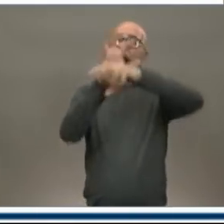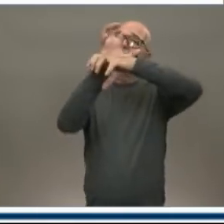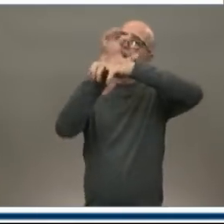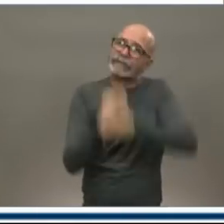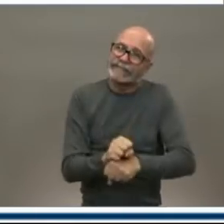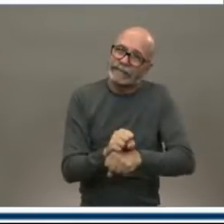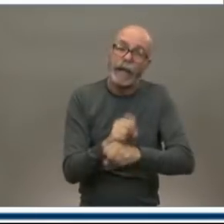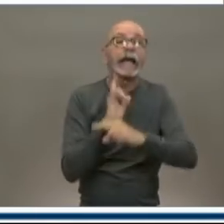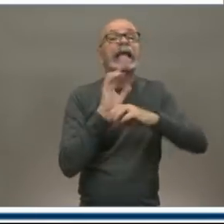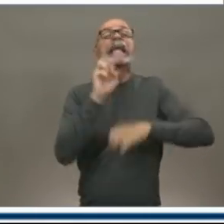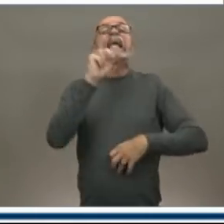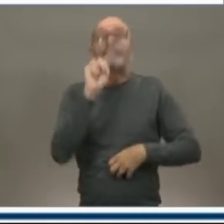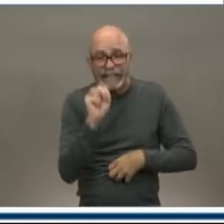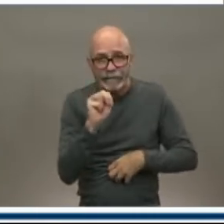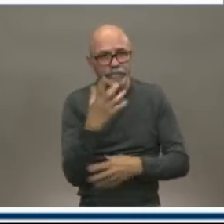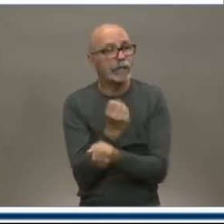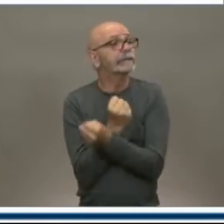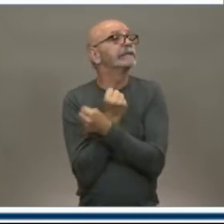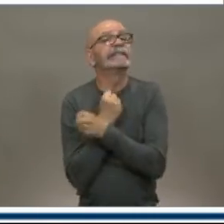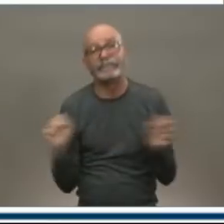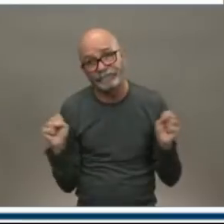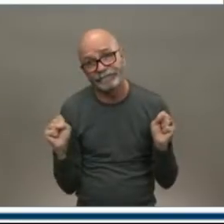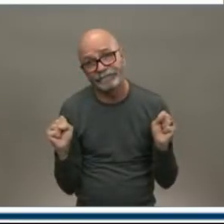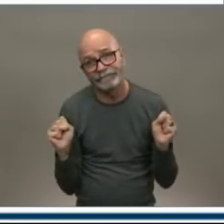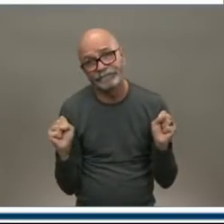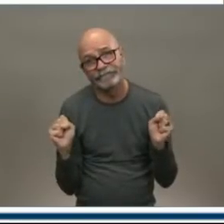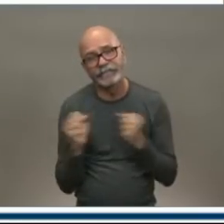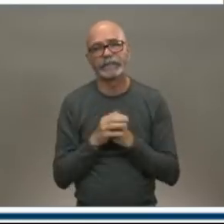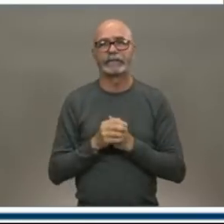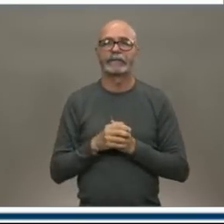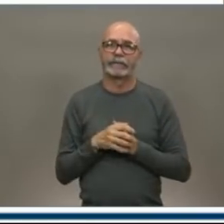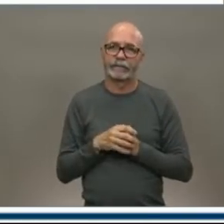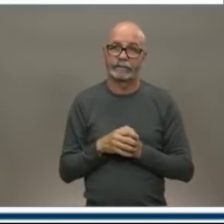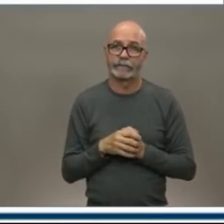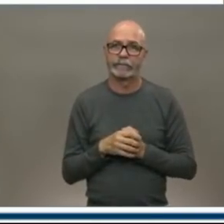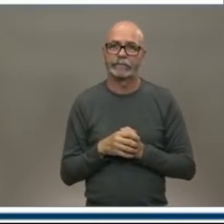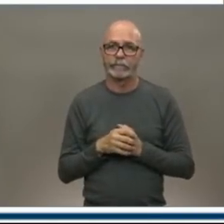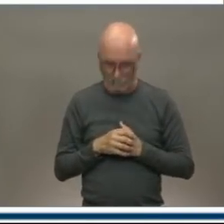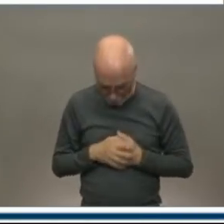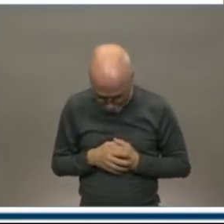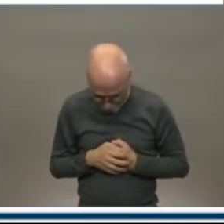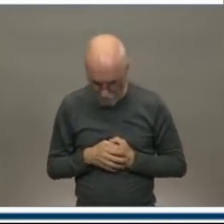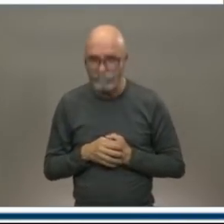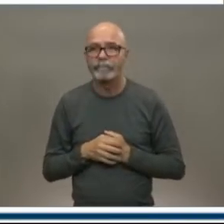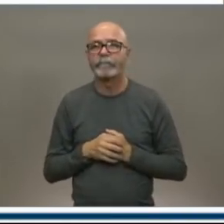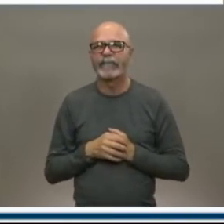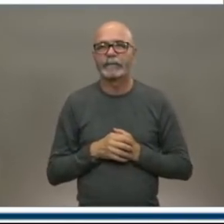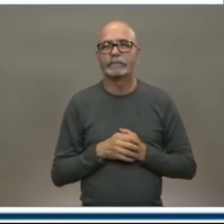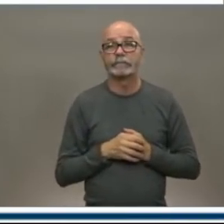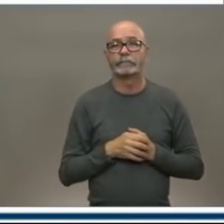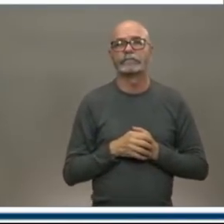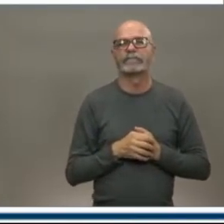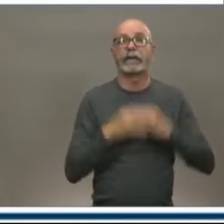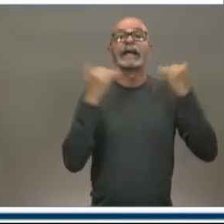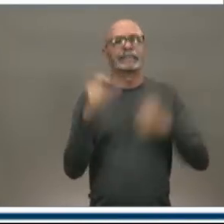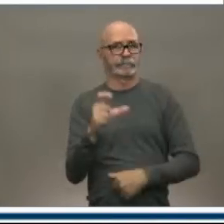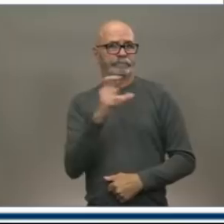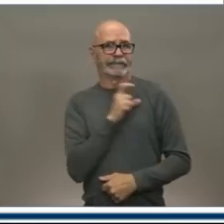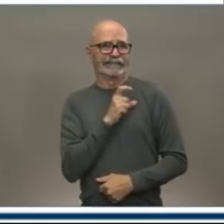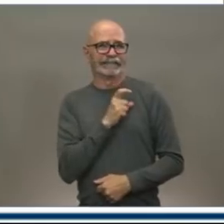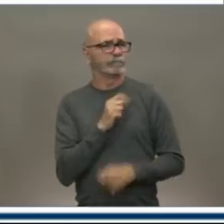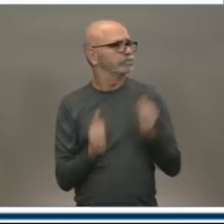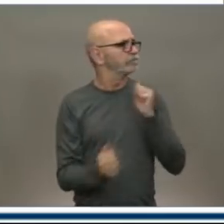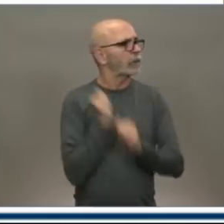into the holiday season. I was also pleased to hear from our enforcement officers that things in general went well at restaurants and